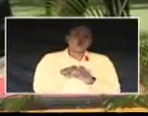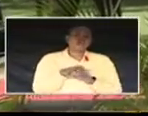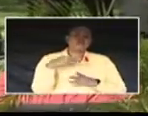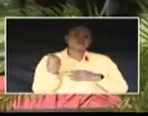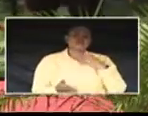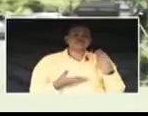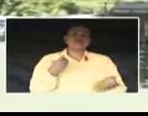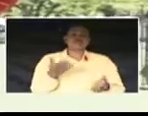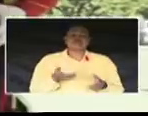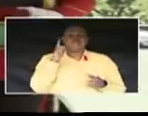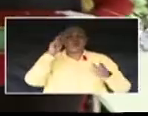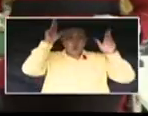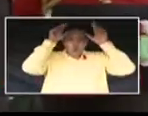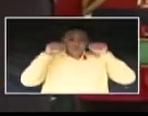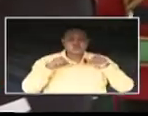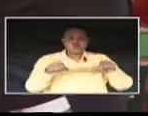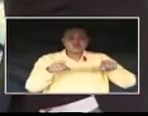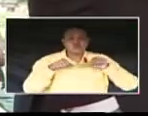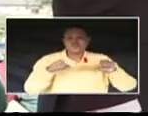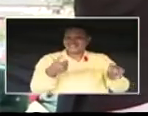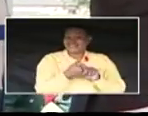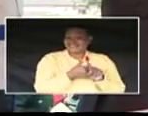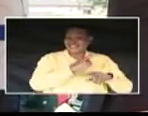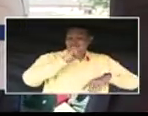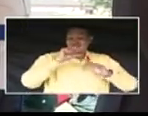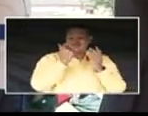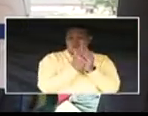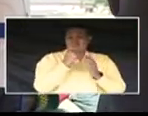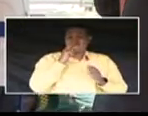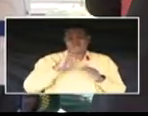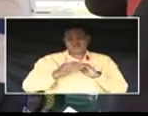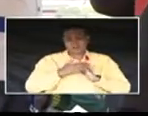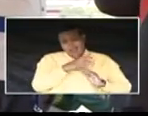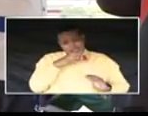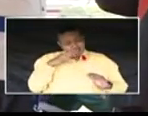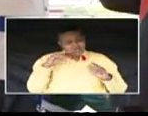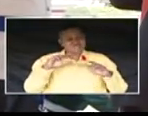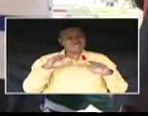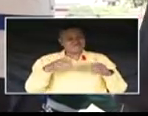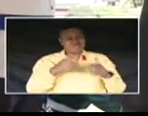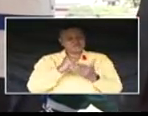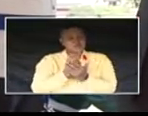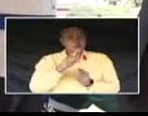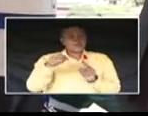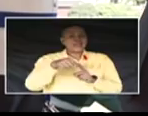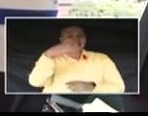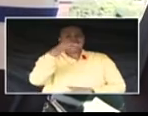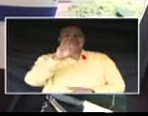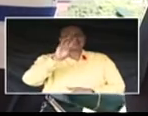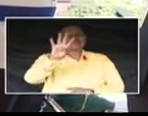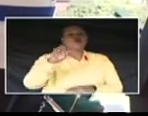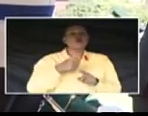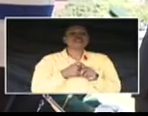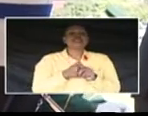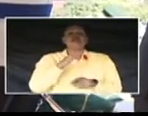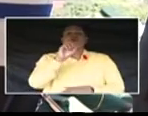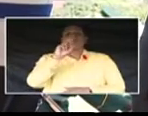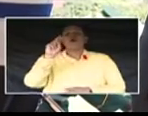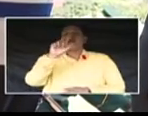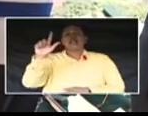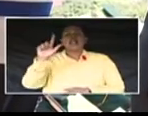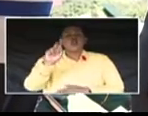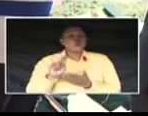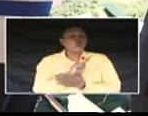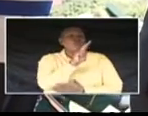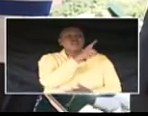racing industry. He's a graduate of the Jamaica School of Agriculture, graduated in 1964, and Cornell University, where